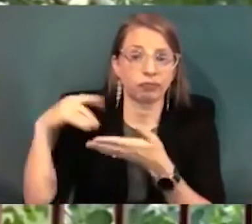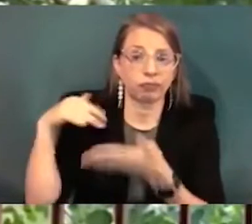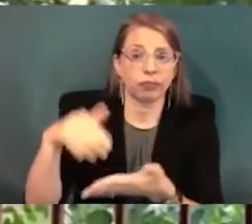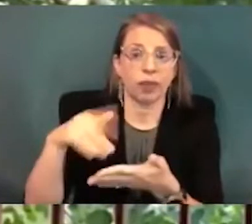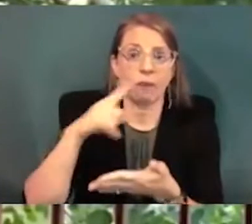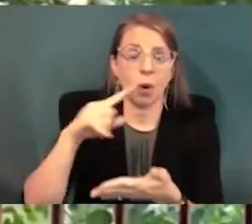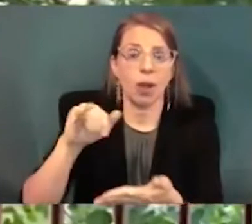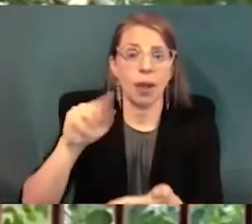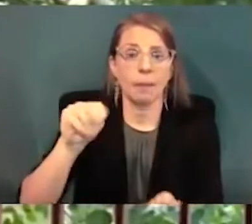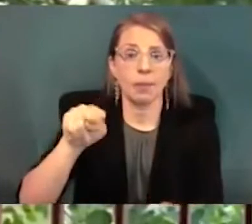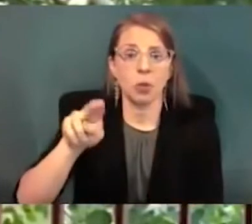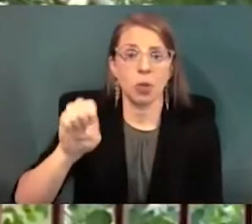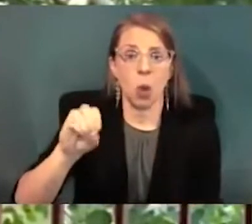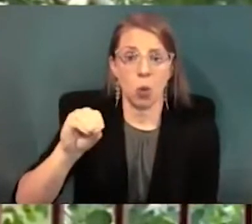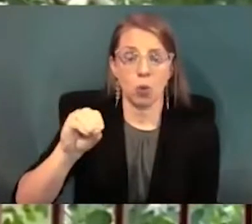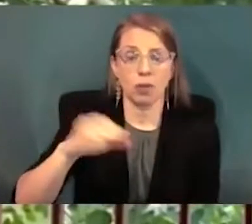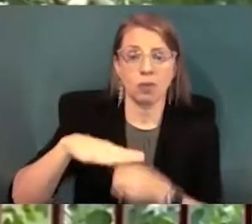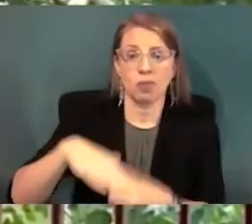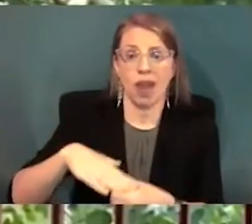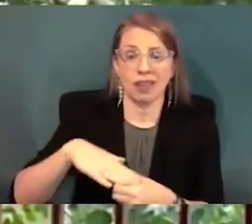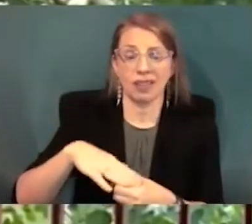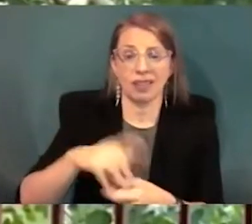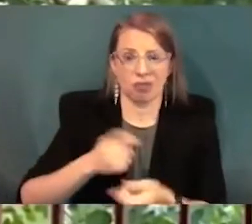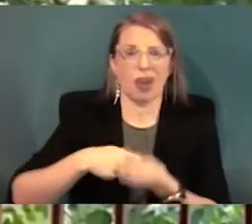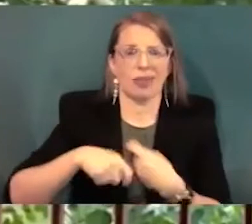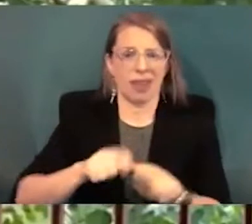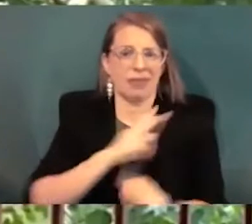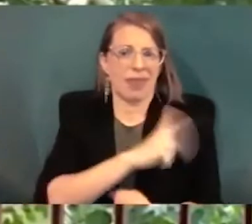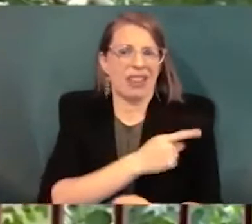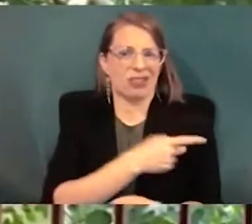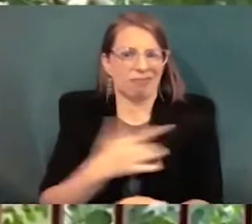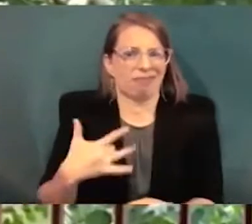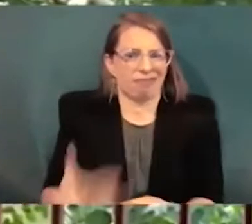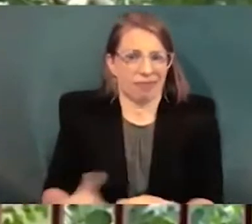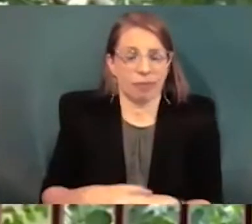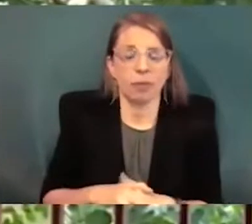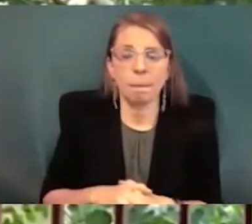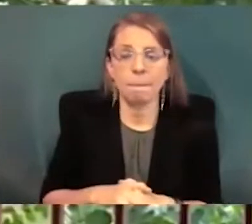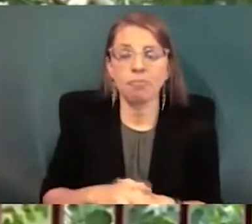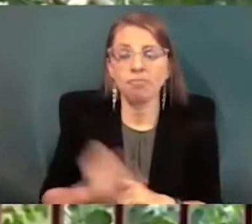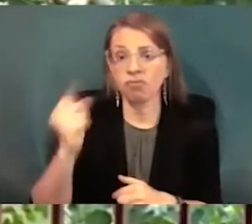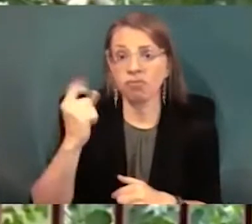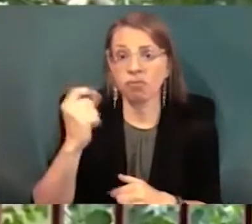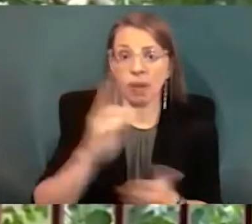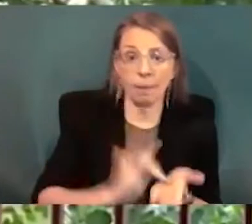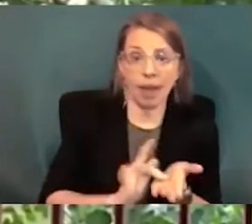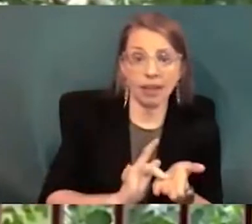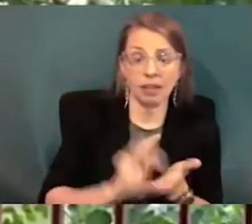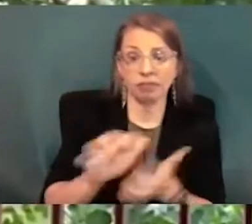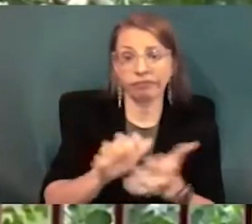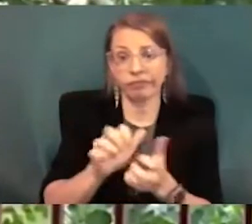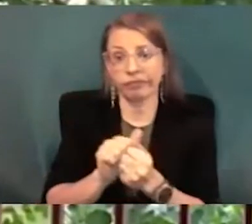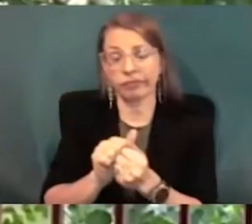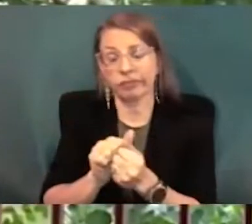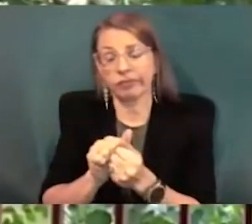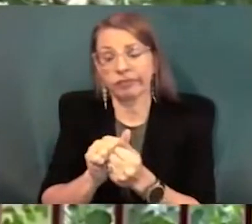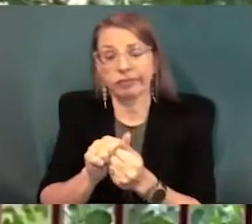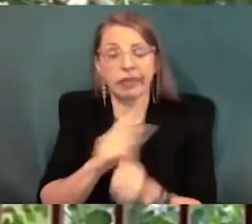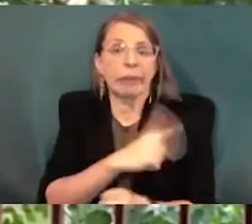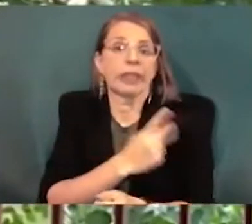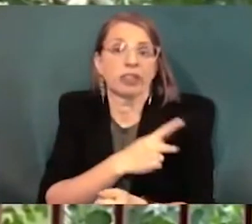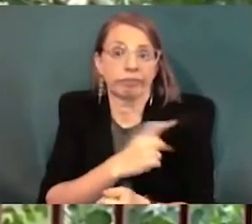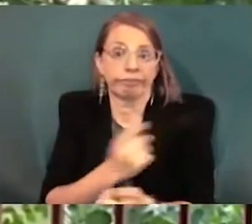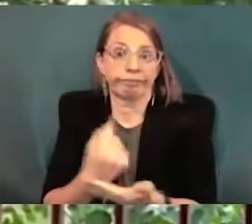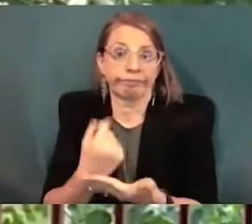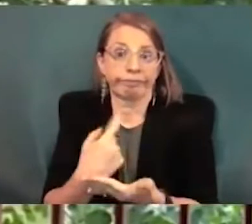our transplant population, because we know the number of different drugs and the combination of drugs that those patients can be on. Overall,